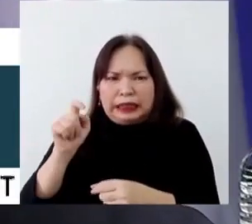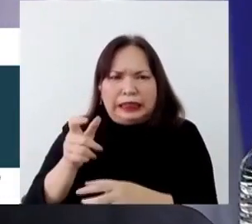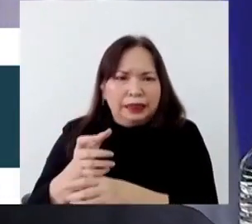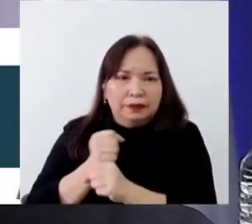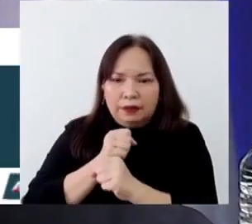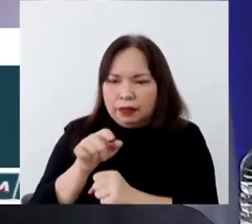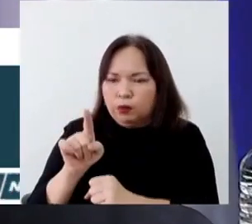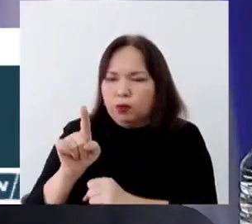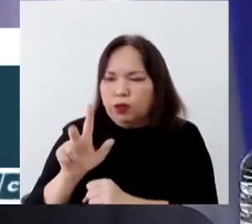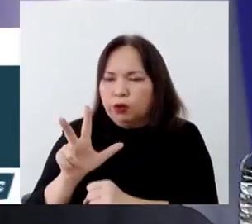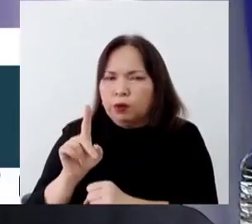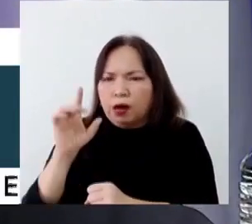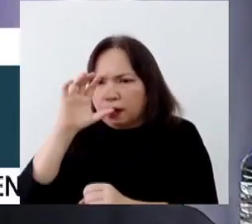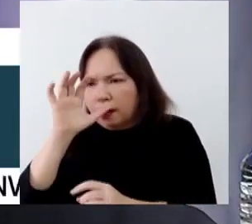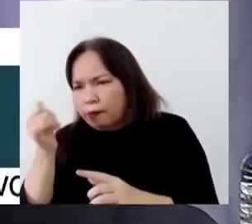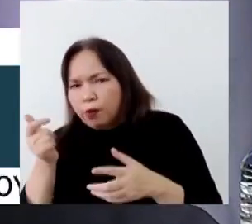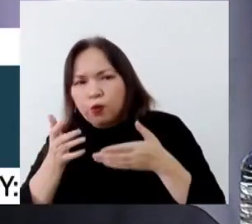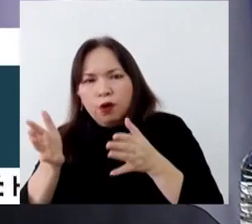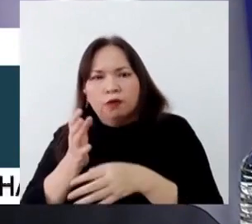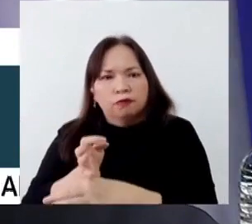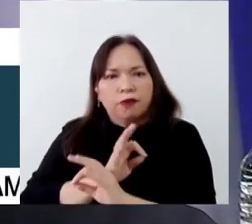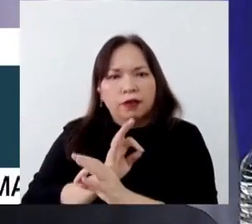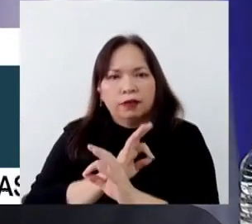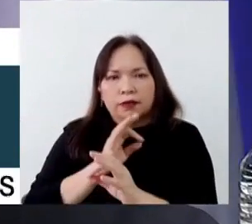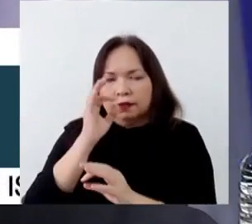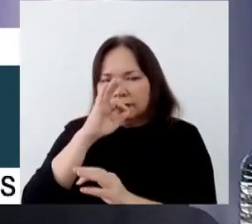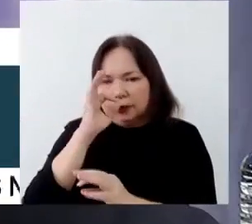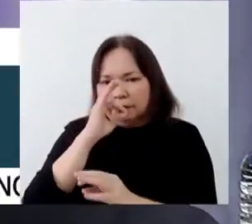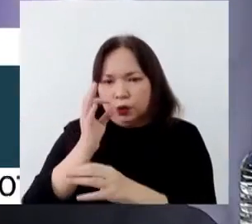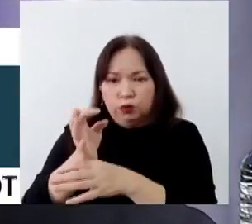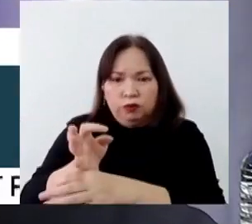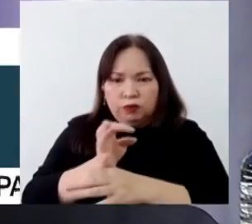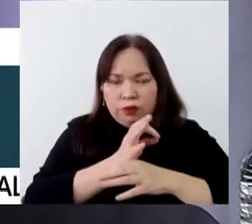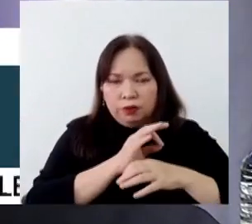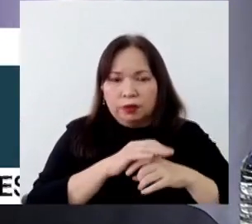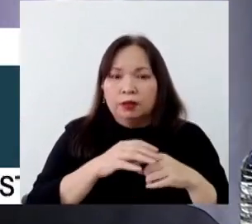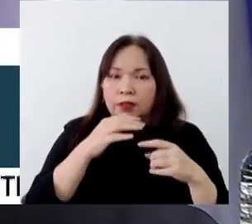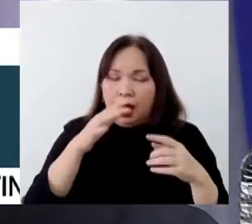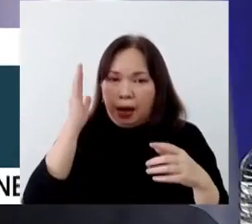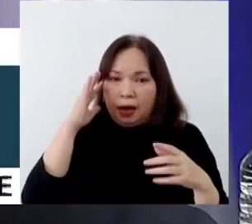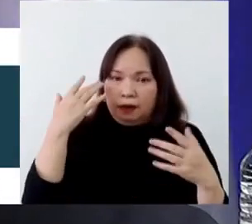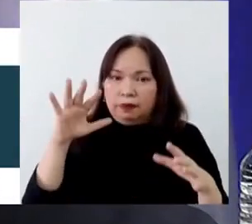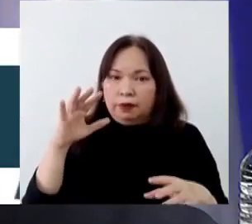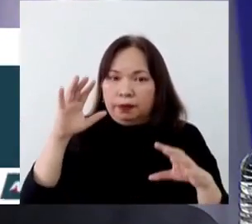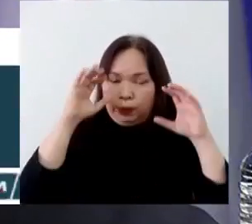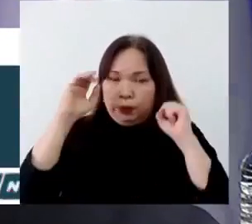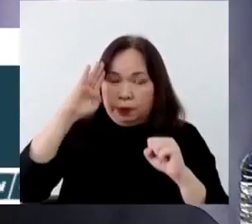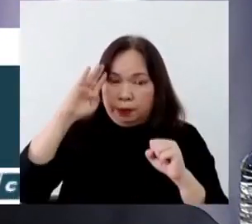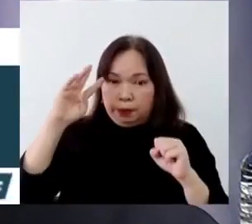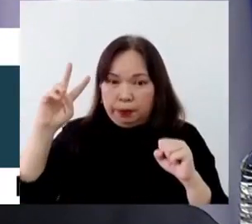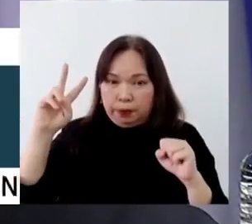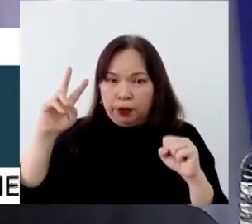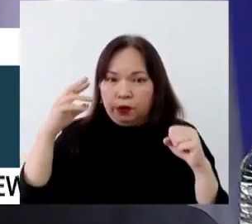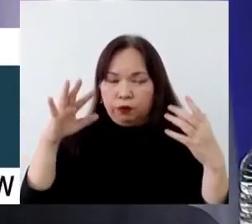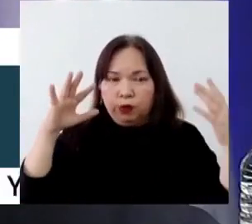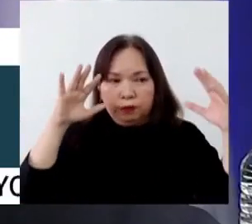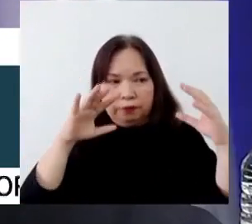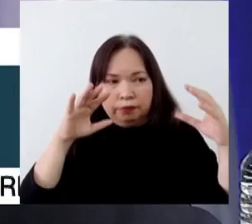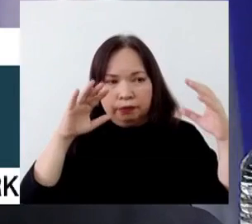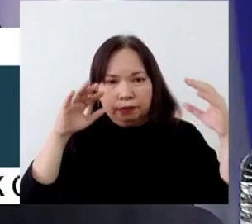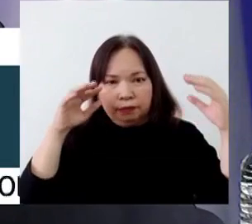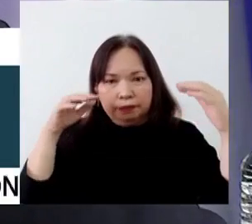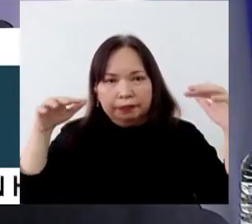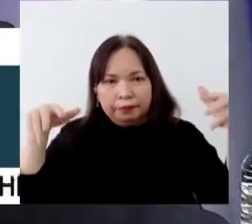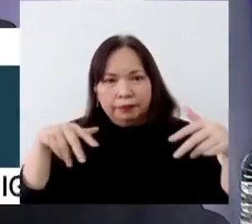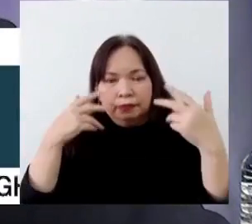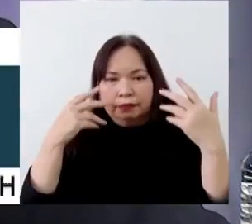exit options. You already know that he has met the Israeli ambassador, who